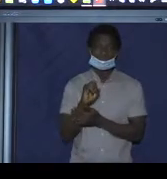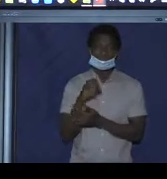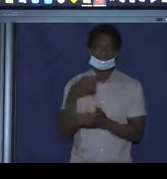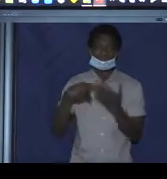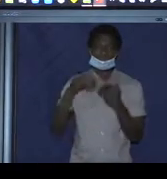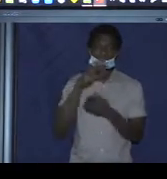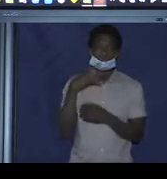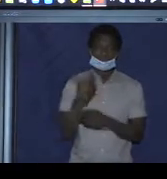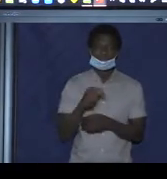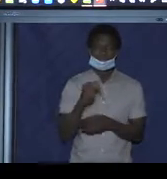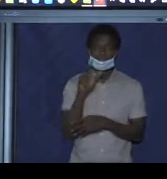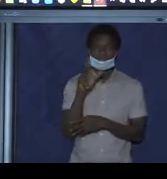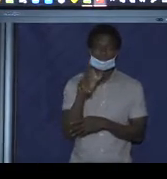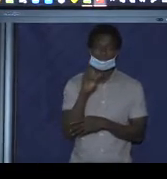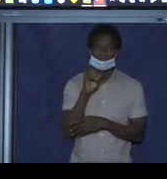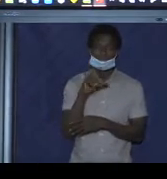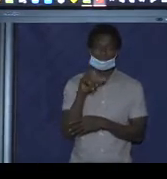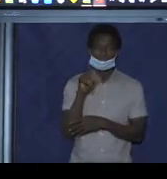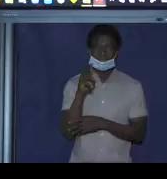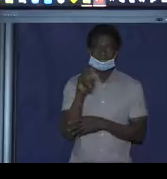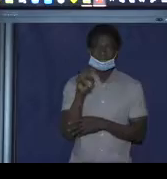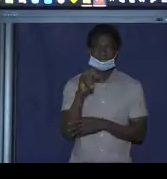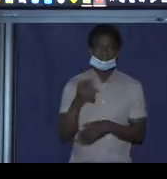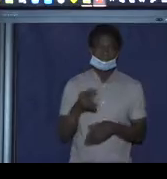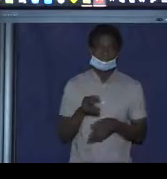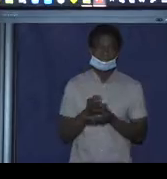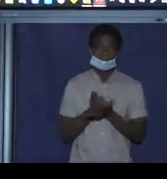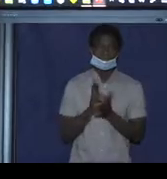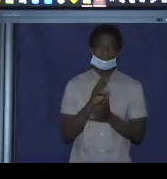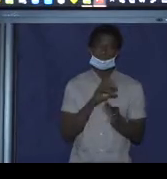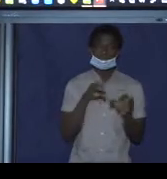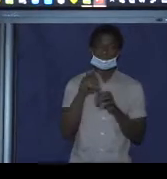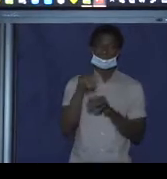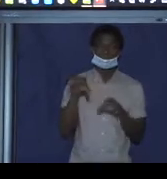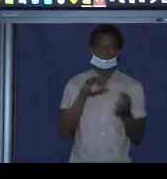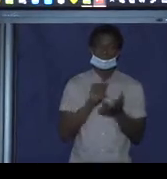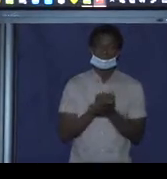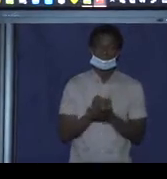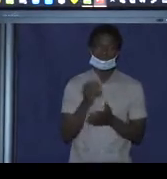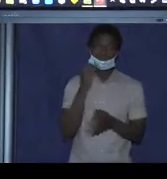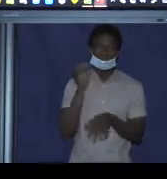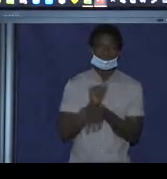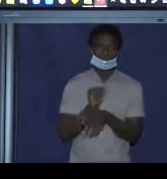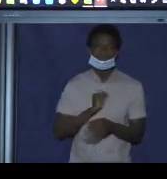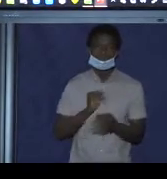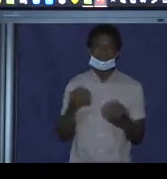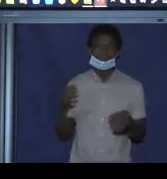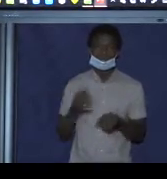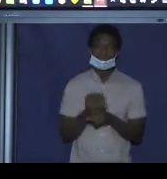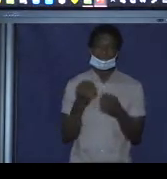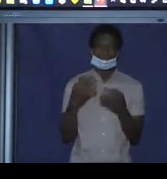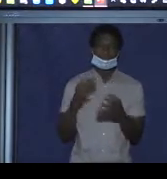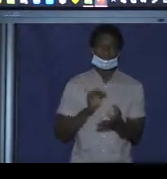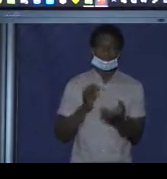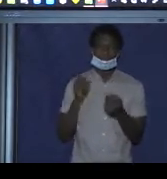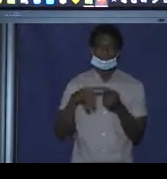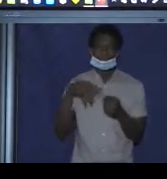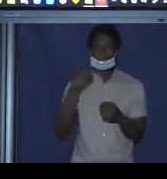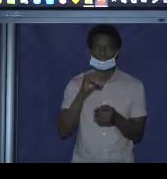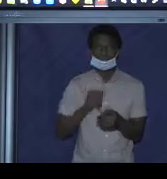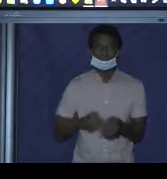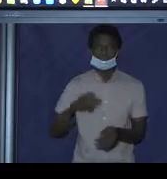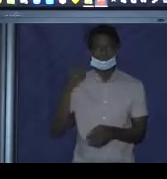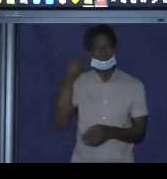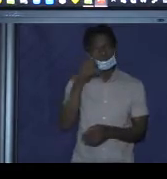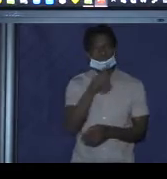required when you want to write an article? Did you do that homework? I received so many, and I want to say I